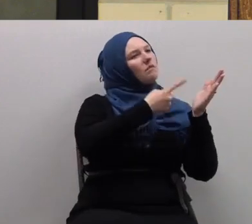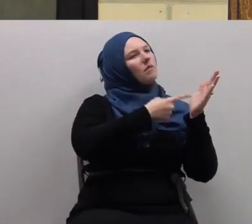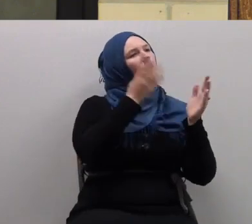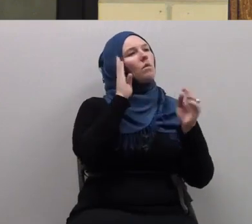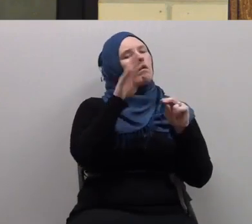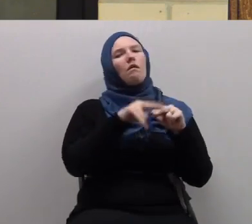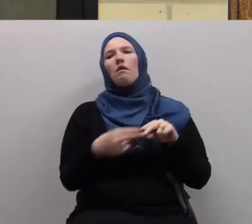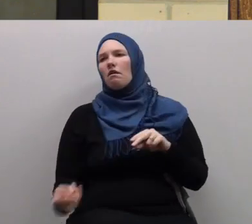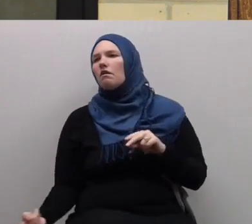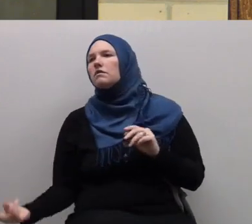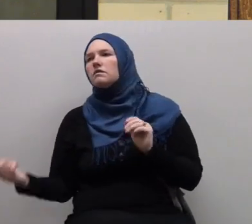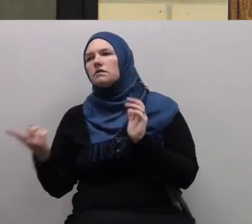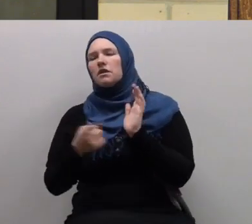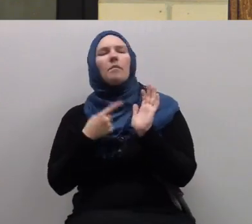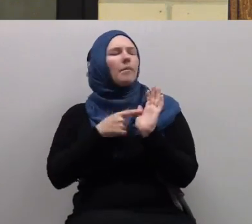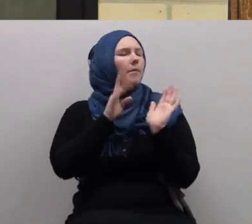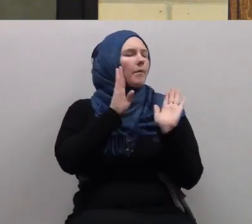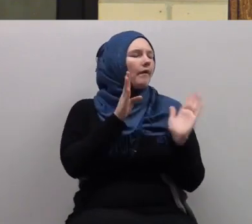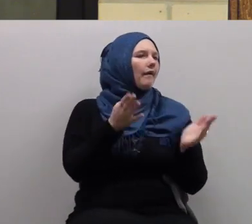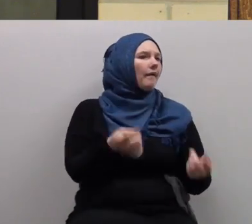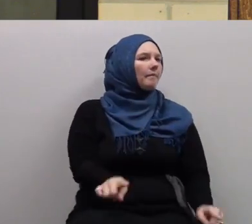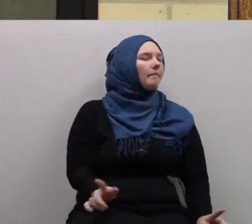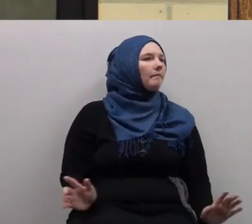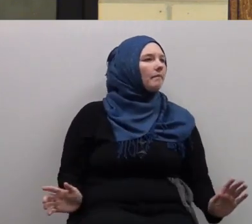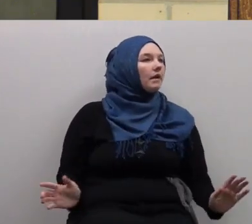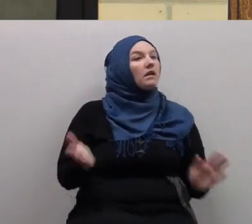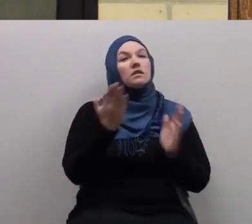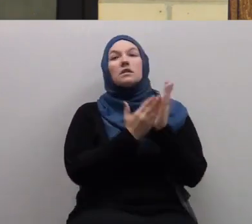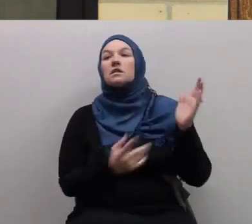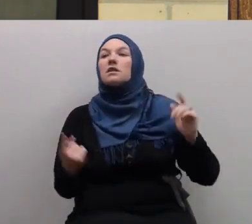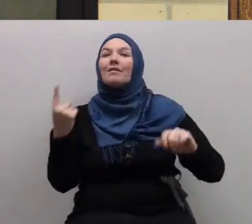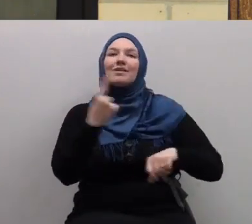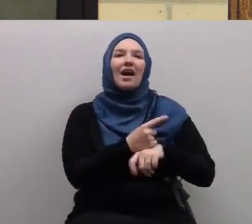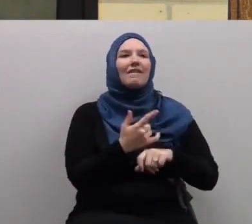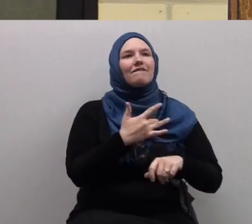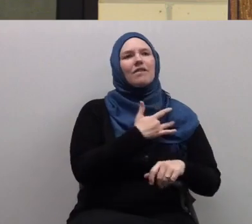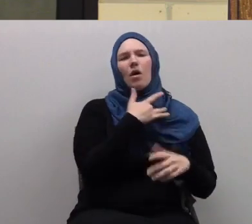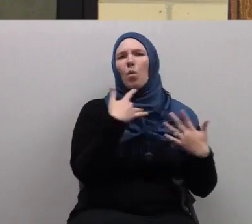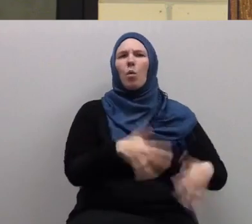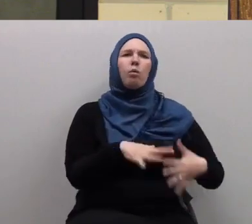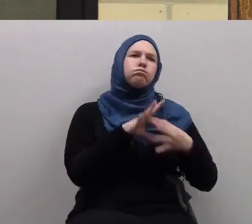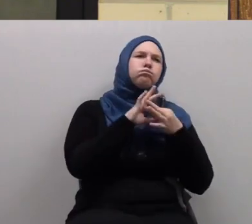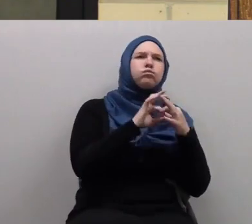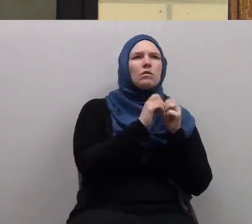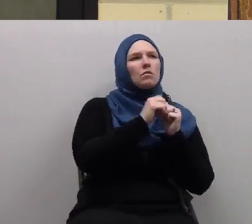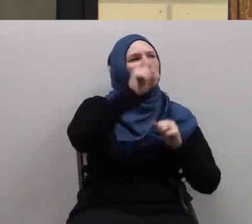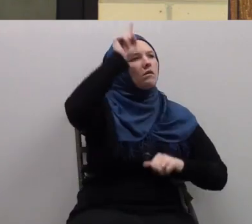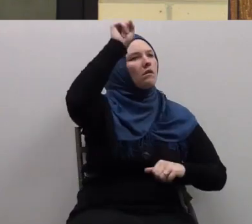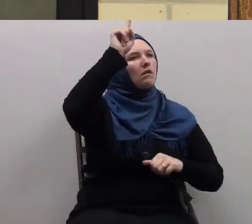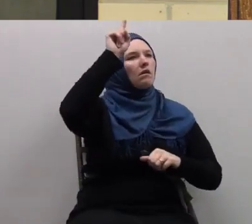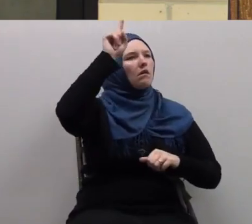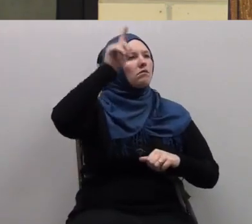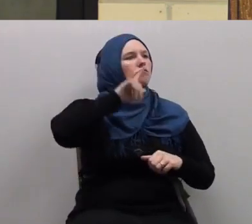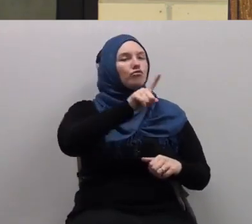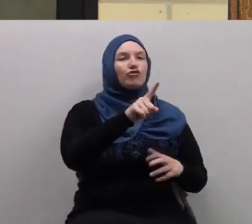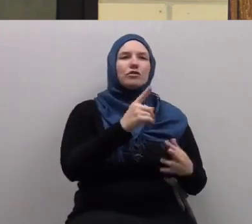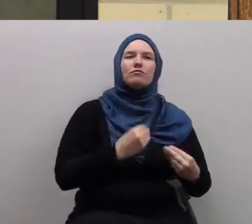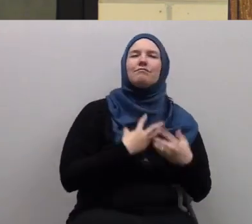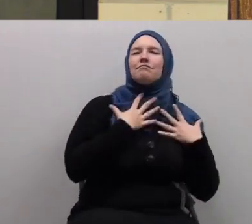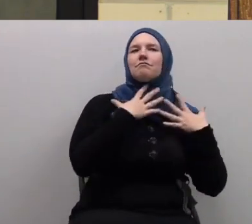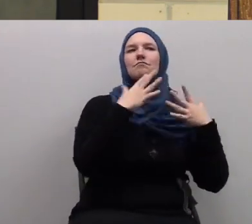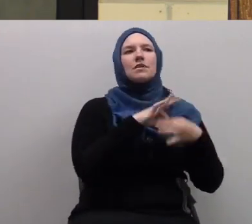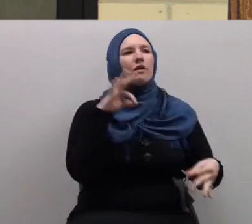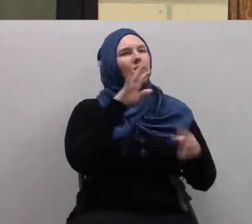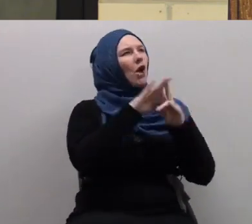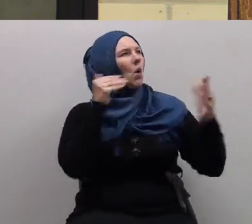and it decreases at moments. Some days you feel highly spiritual, highly related to Allah,